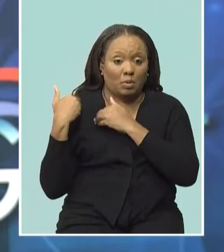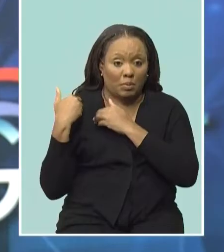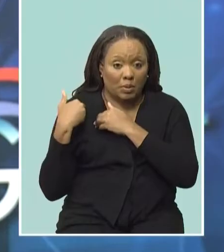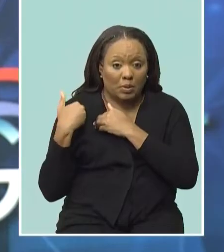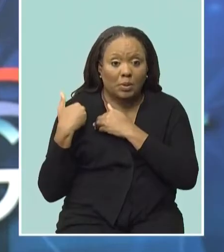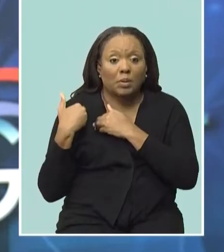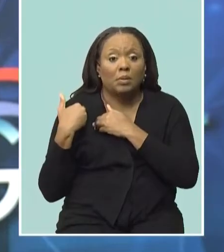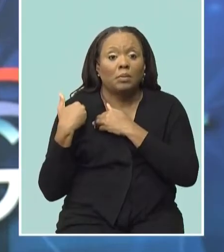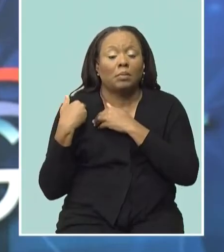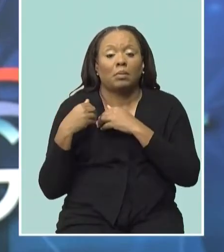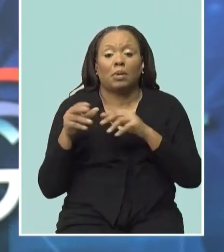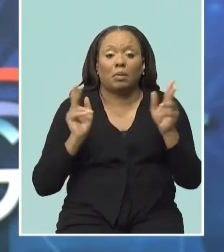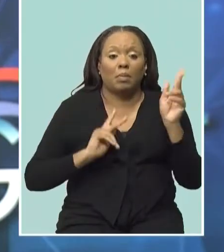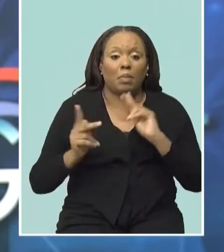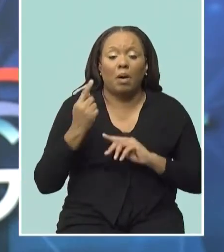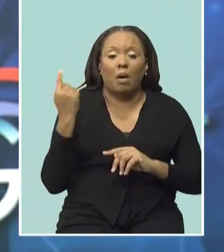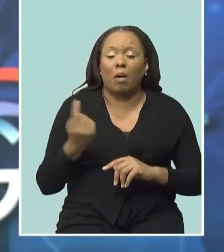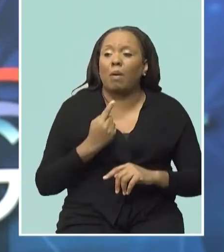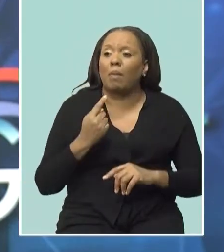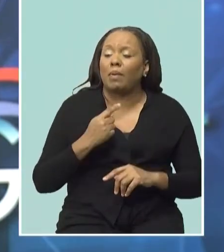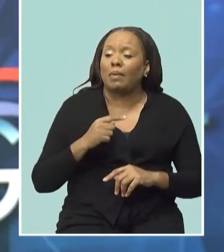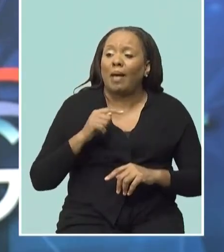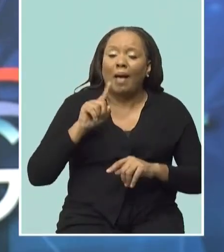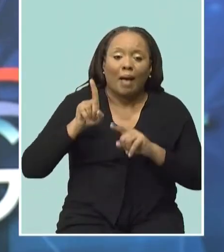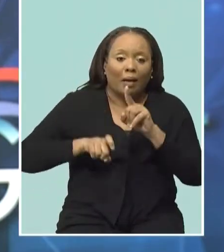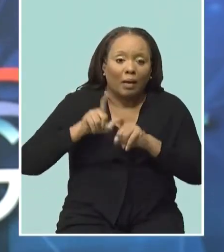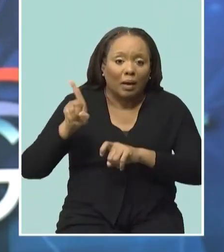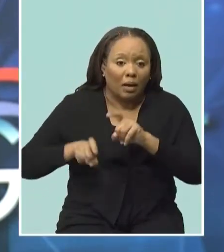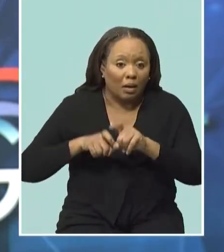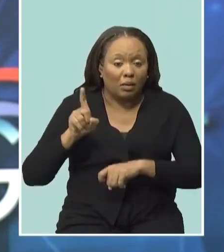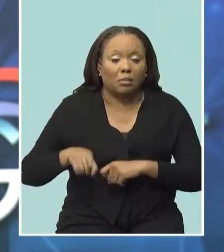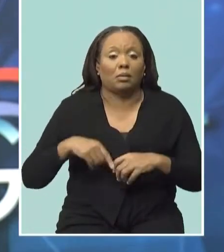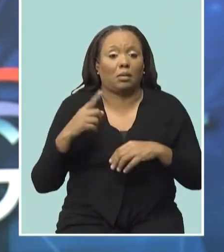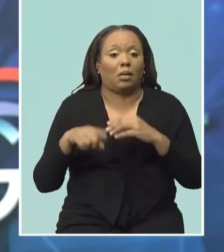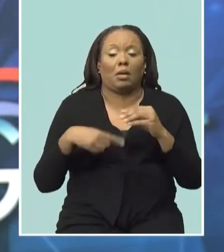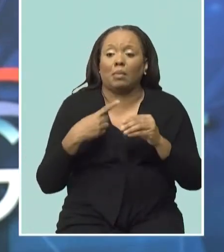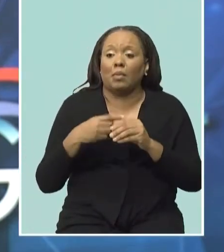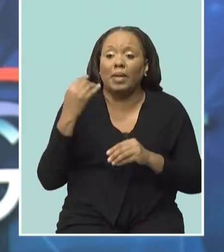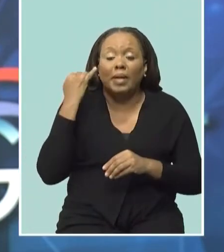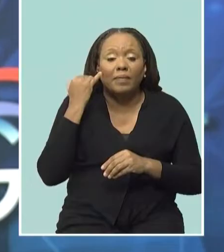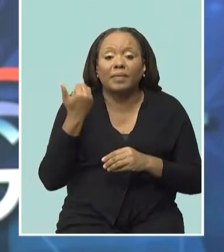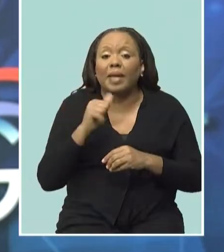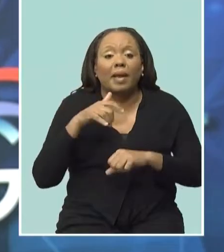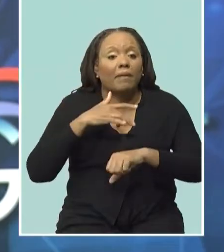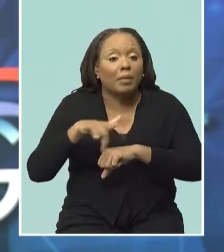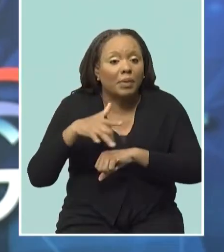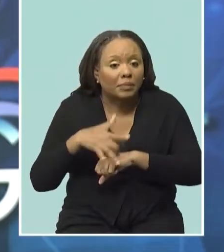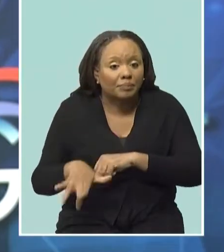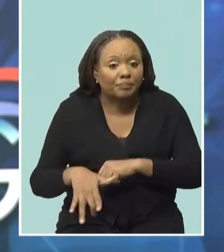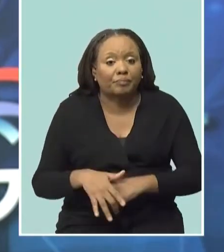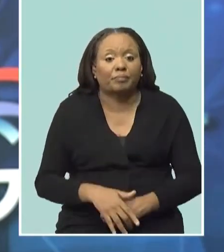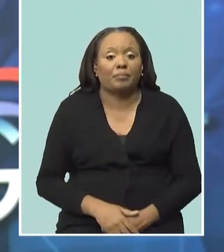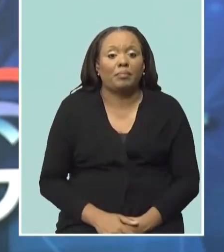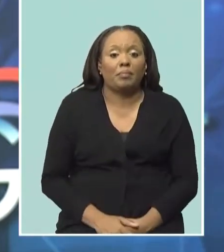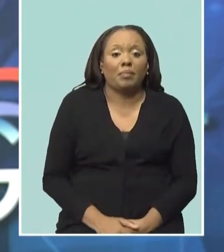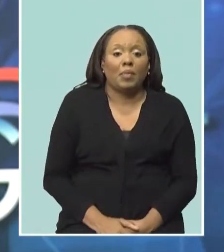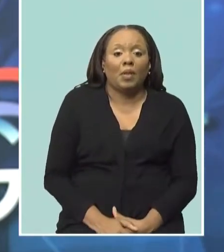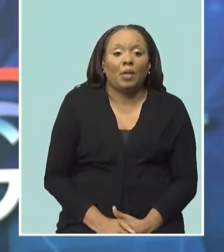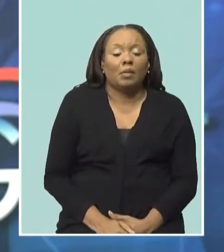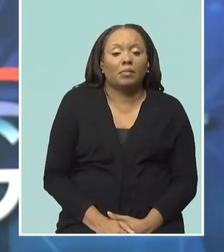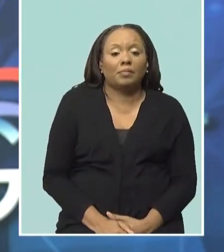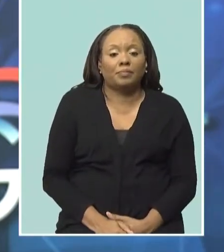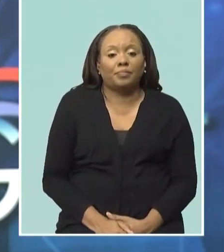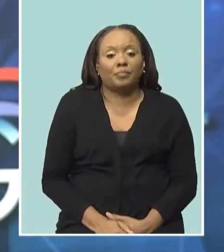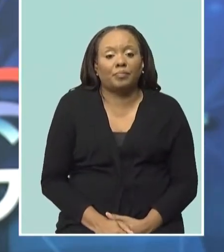usually get inquiries on an ongoing basis through their ad promotion for mobilers. Responding to reports that the Mobilers are seeking to